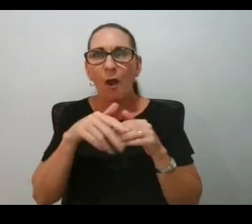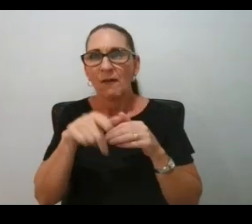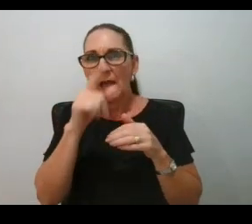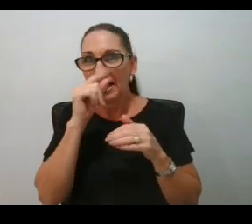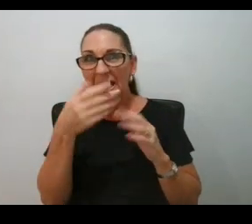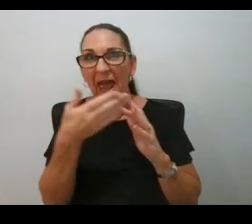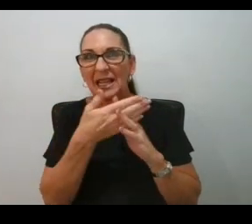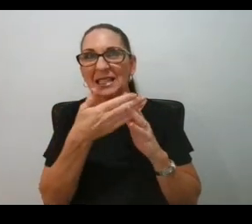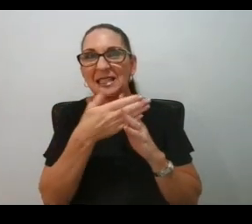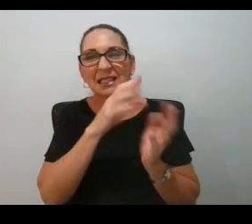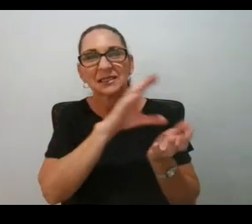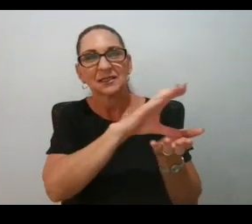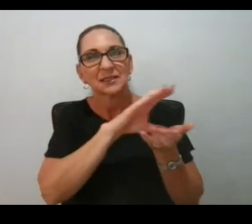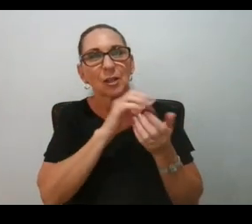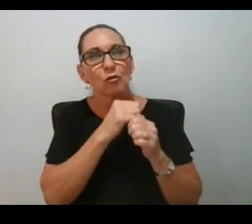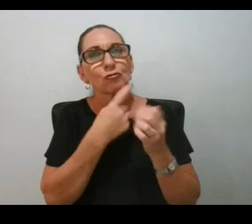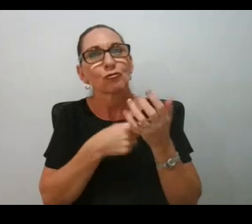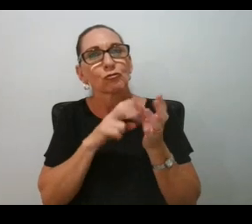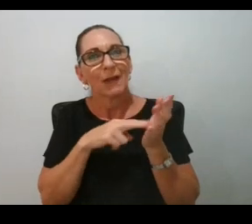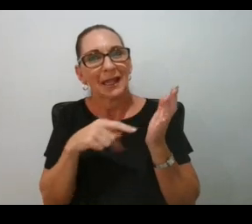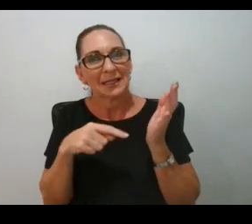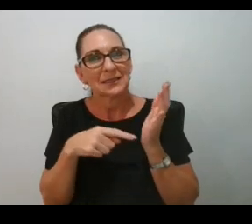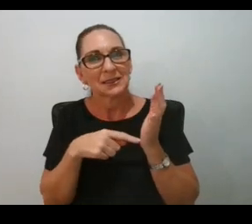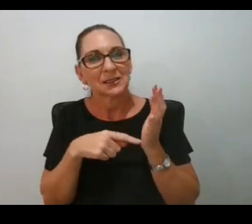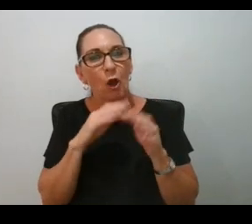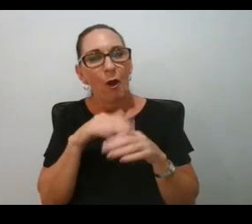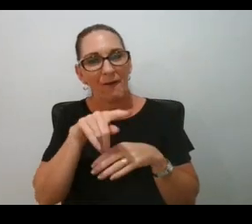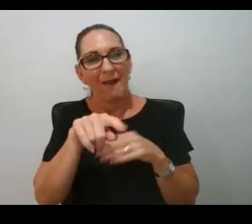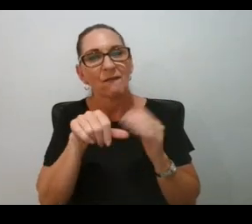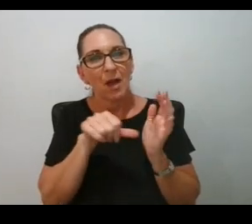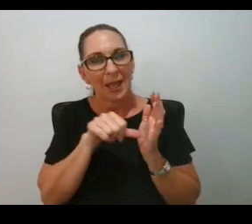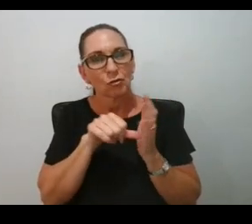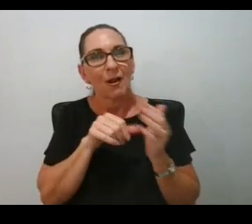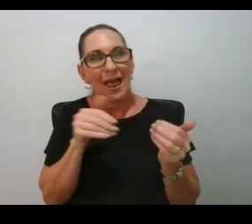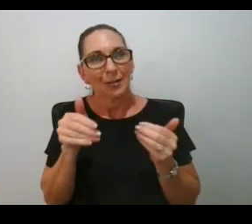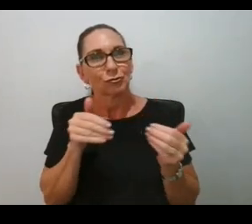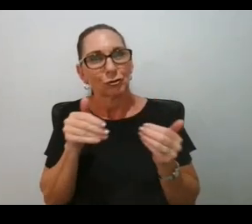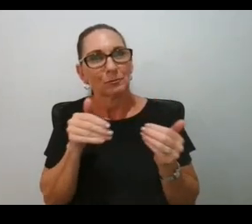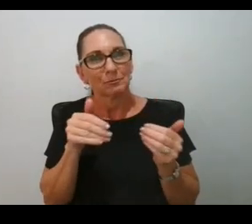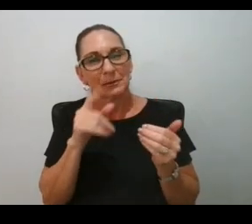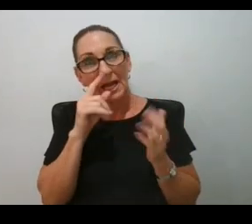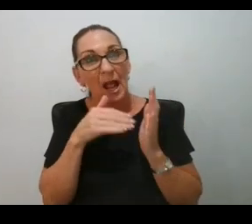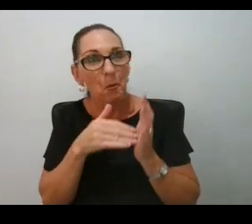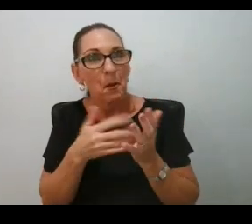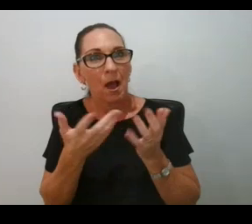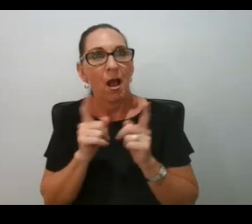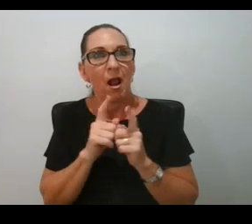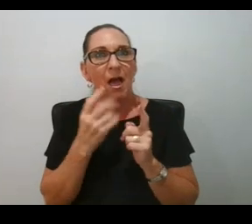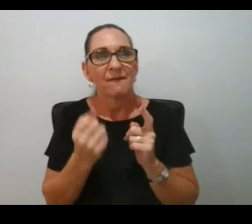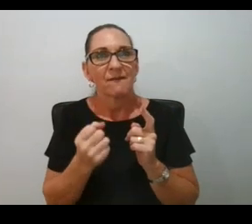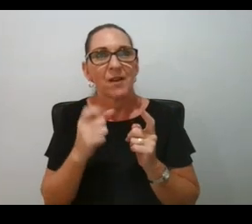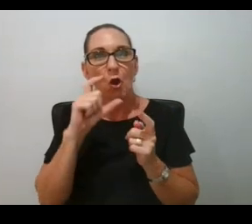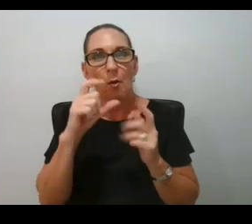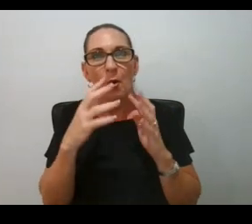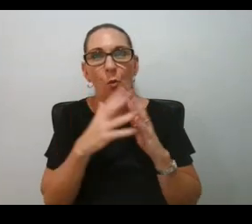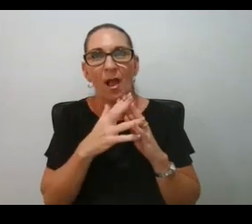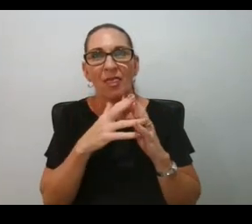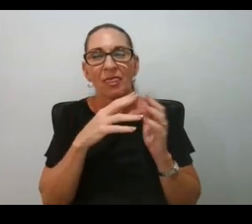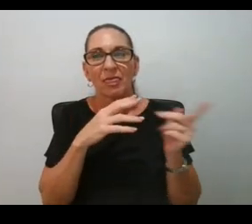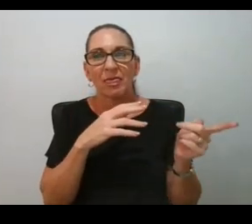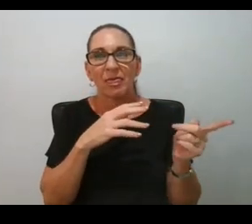help with the financial hardship that disasters cause. And so things like there's Commonwealth government grants that people